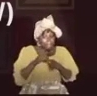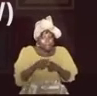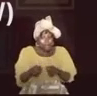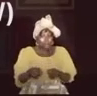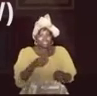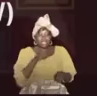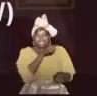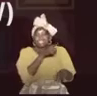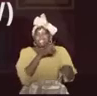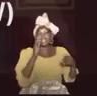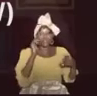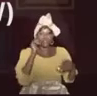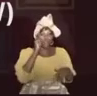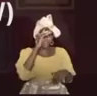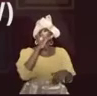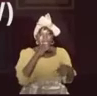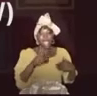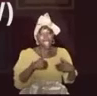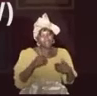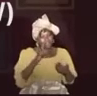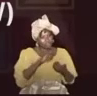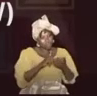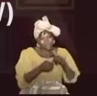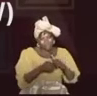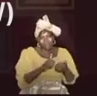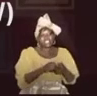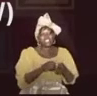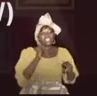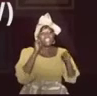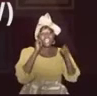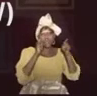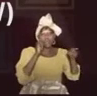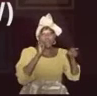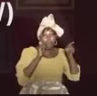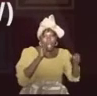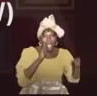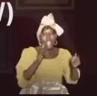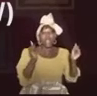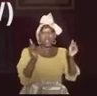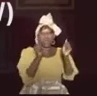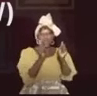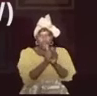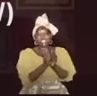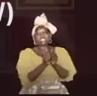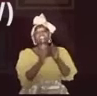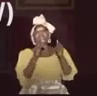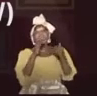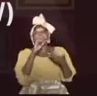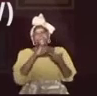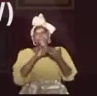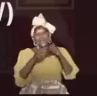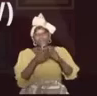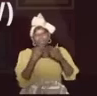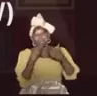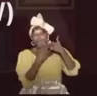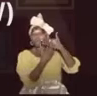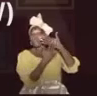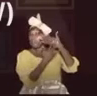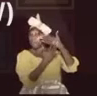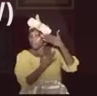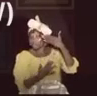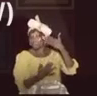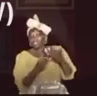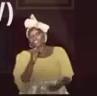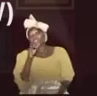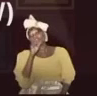her, it replaced her name. She was simply called the woman with the issue of blood.